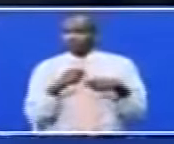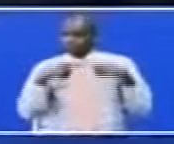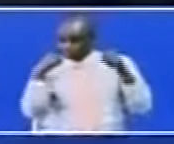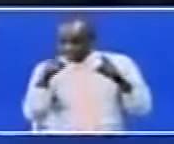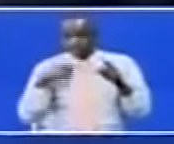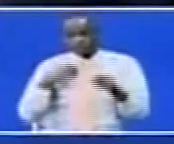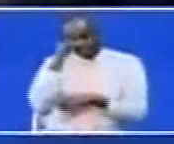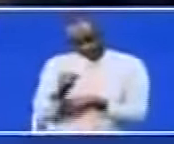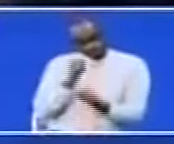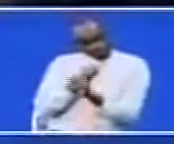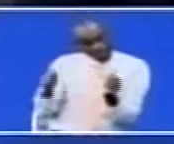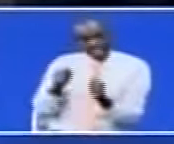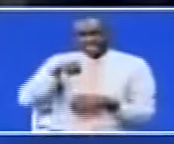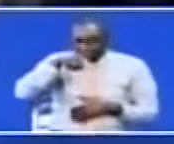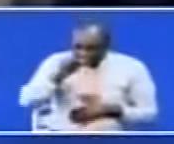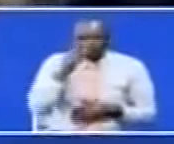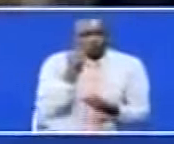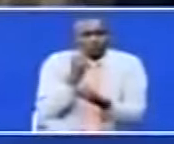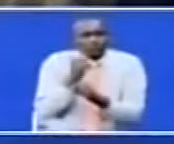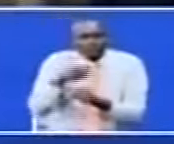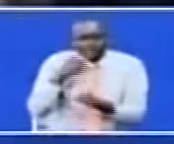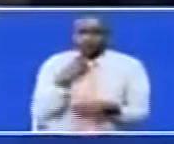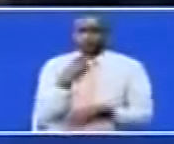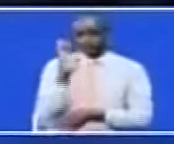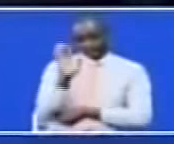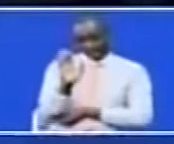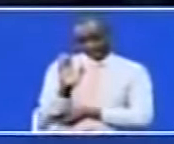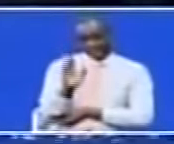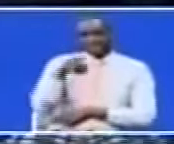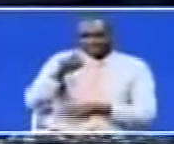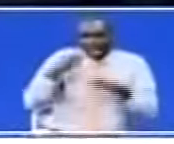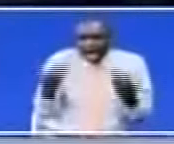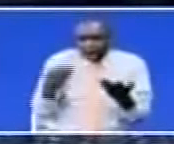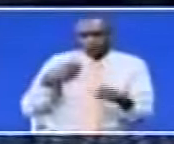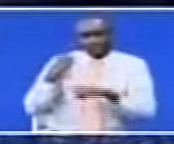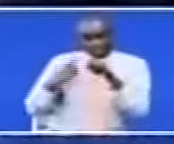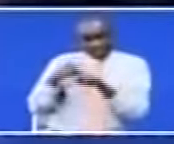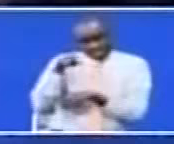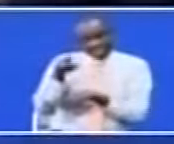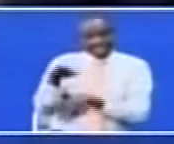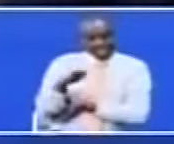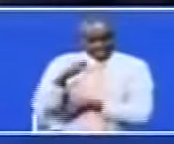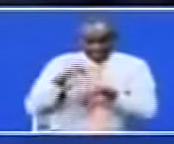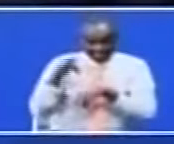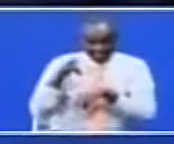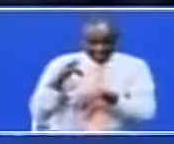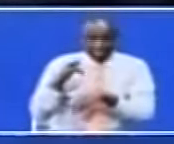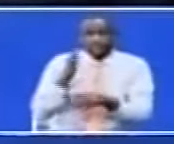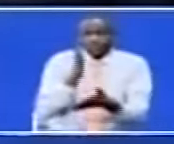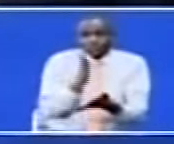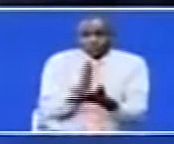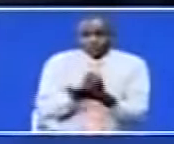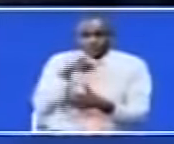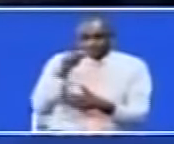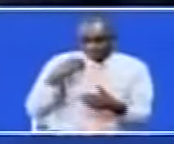an individual, it's key that they give that person a voice in terms of how they're experiencing the workplace. And that's really what the